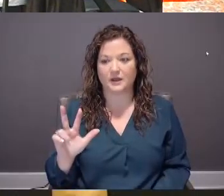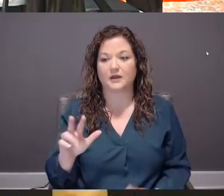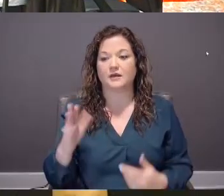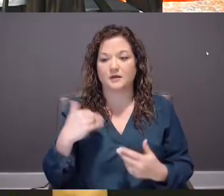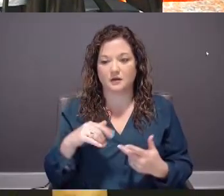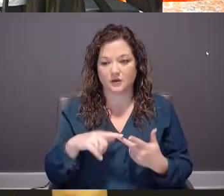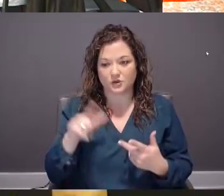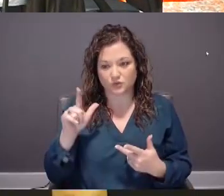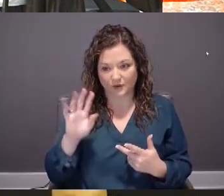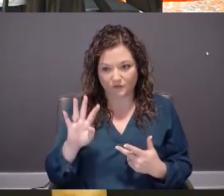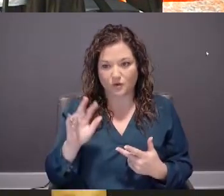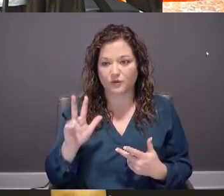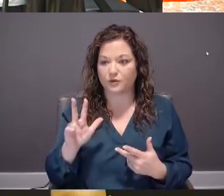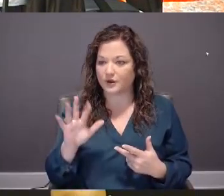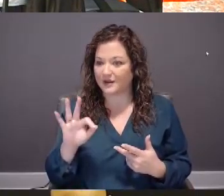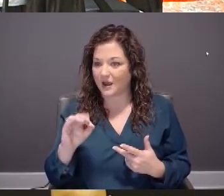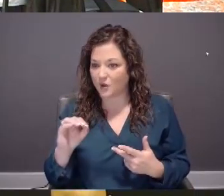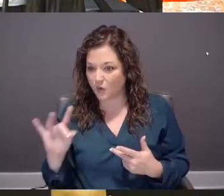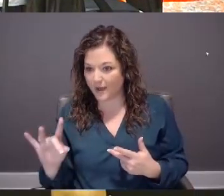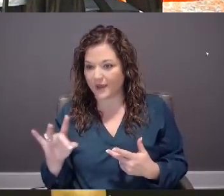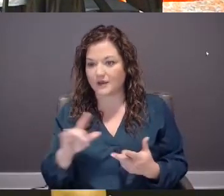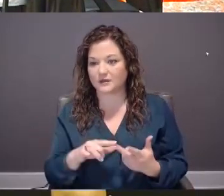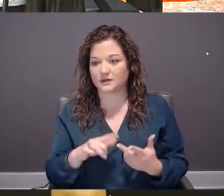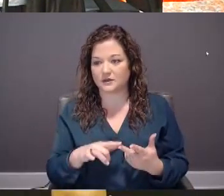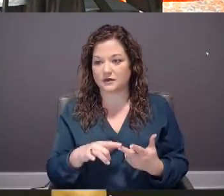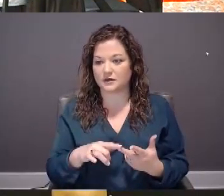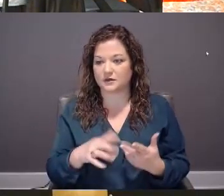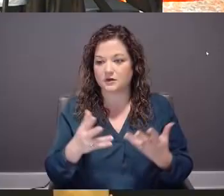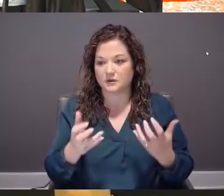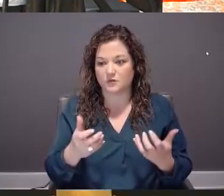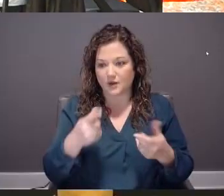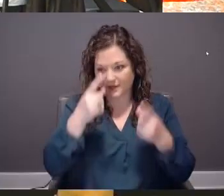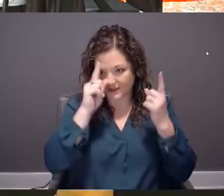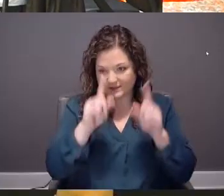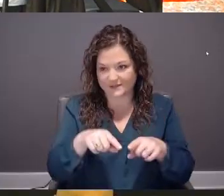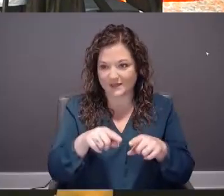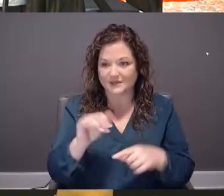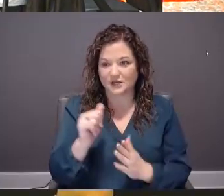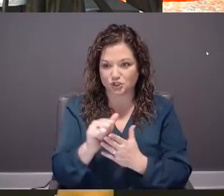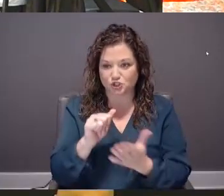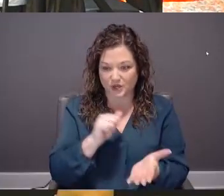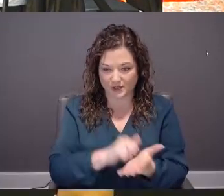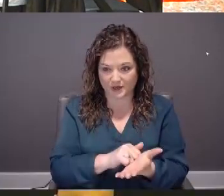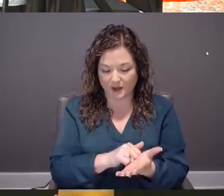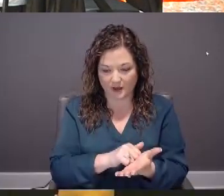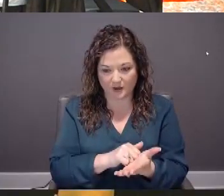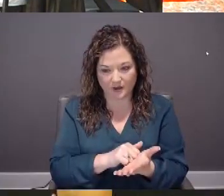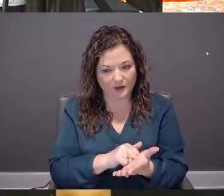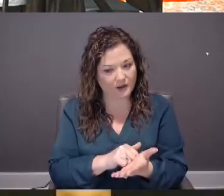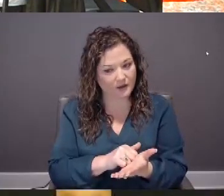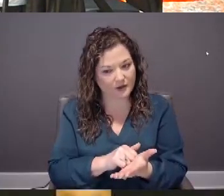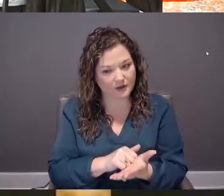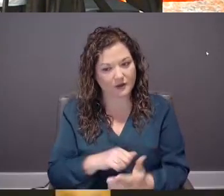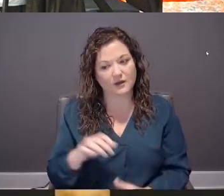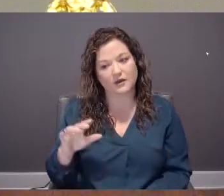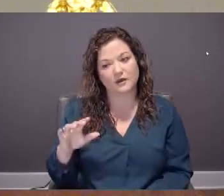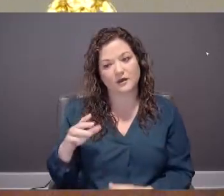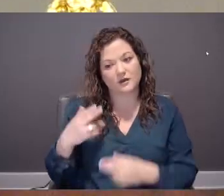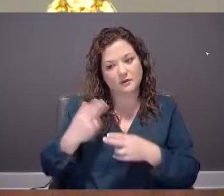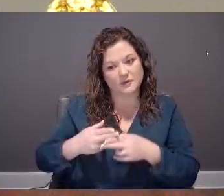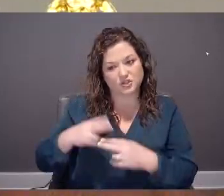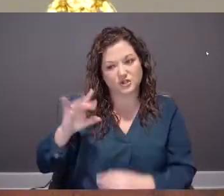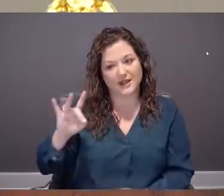Are there any items the council would like to remove from the consent agenda? We are pulling 878. That is